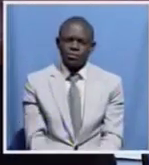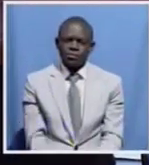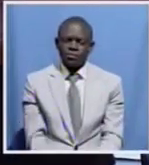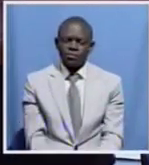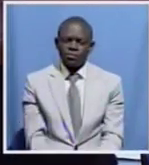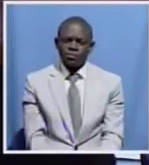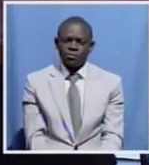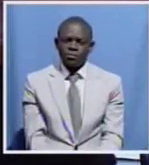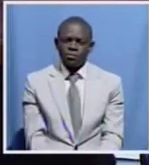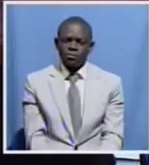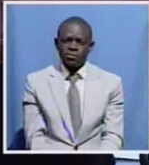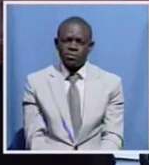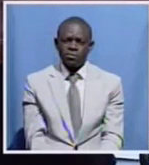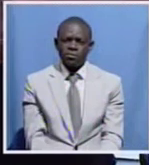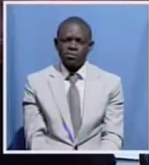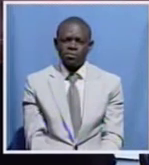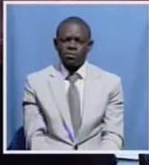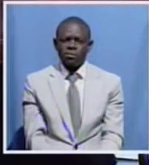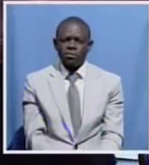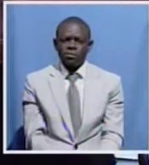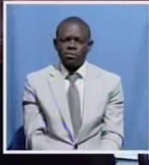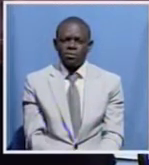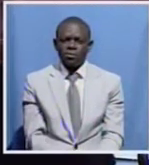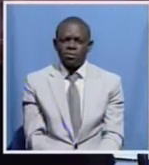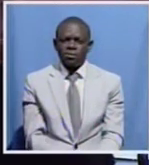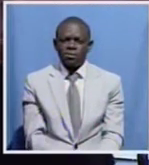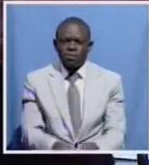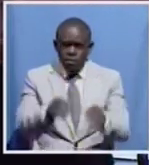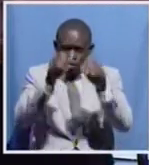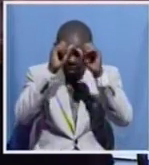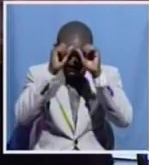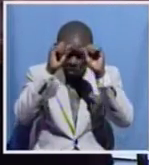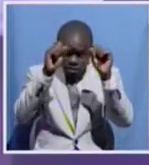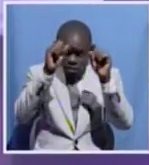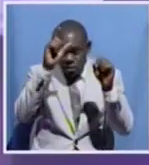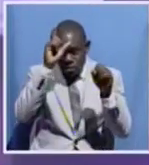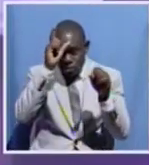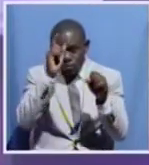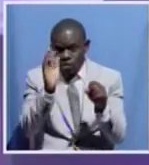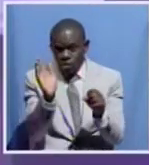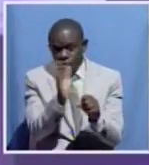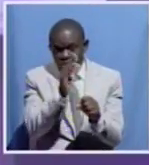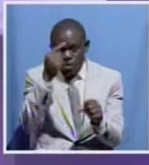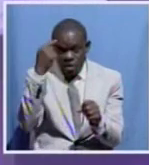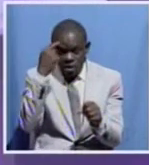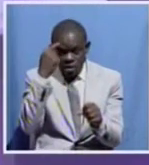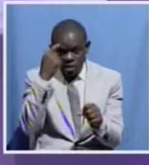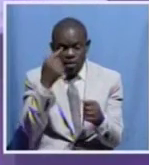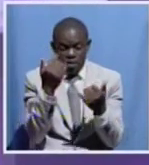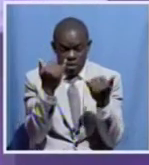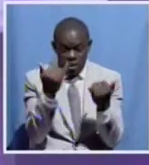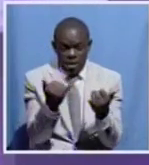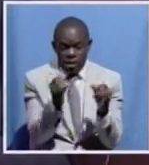of the government of President Edgar Lungu has been implementing austerity